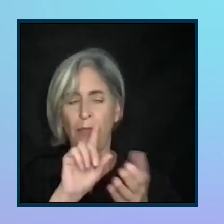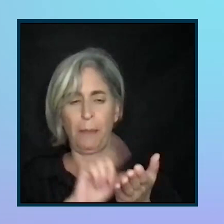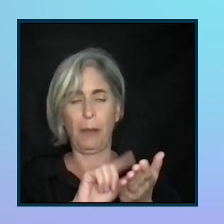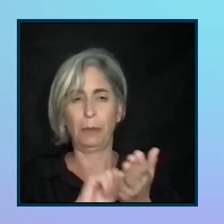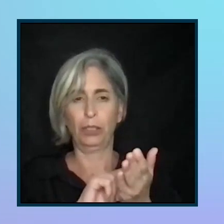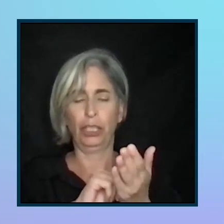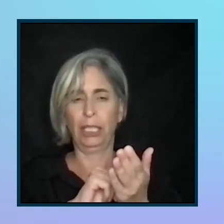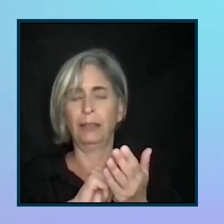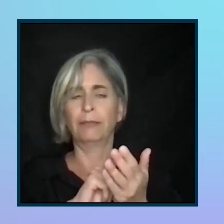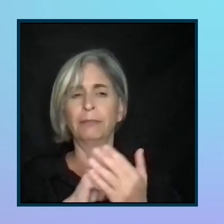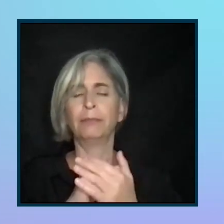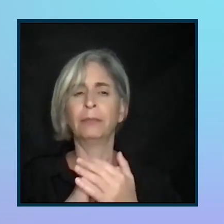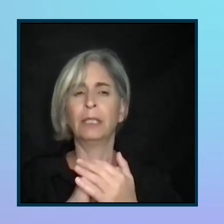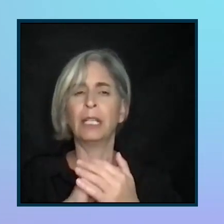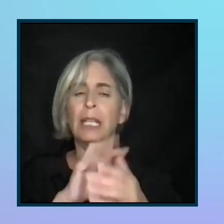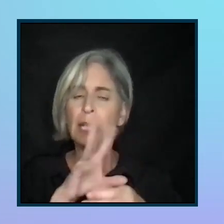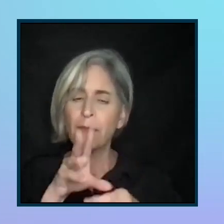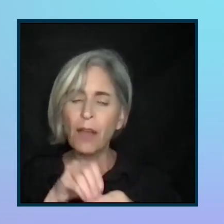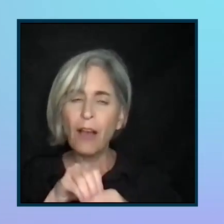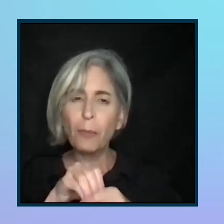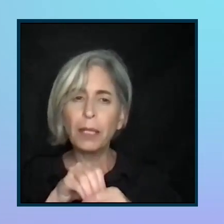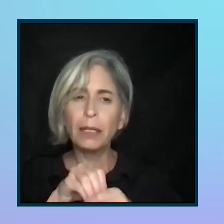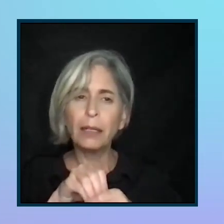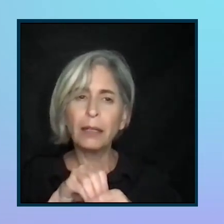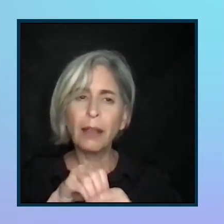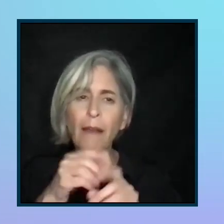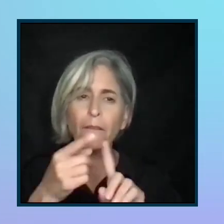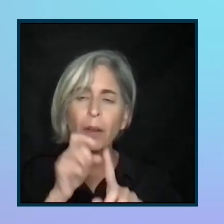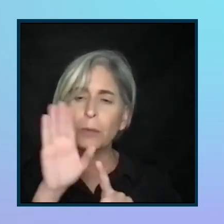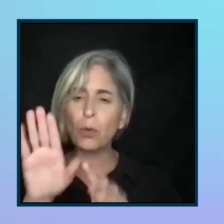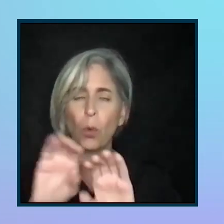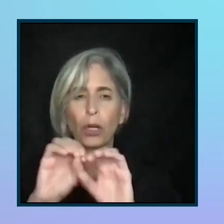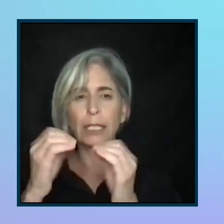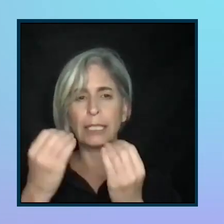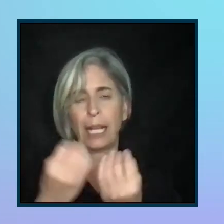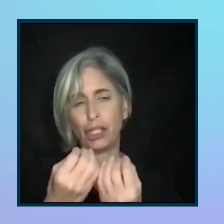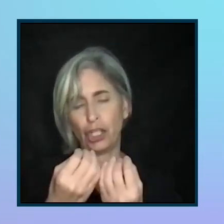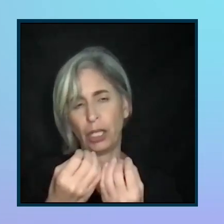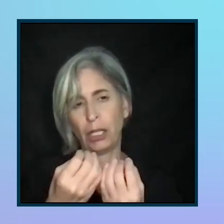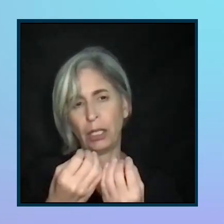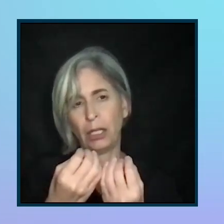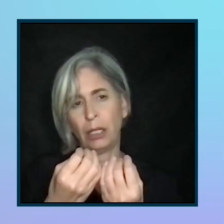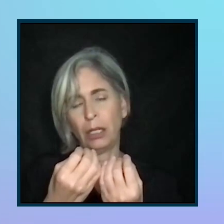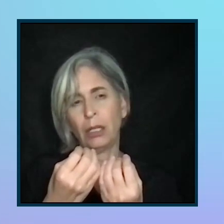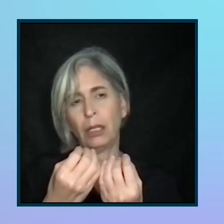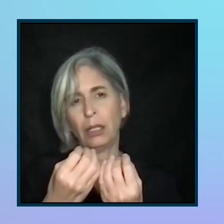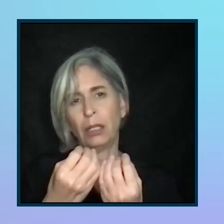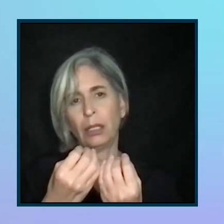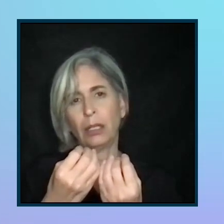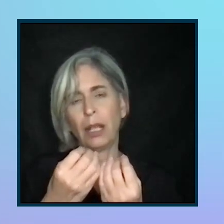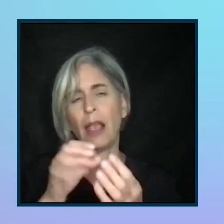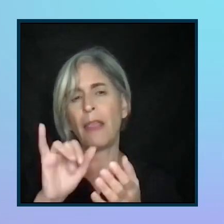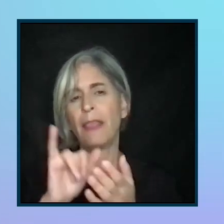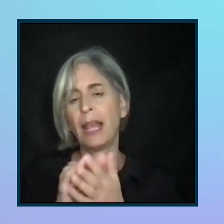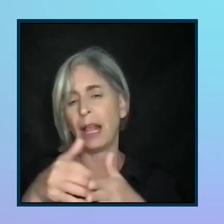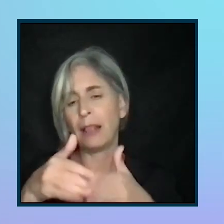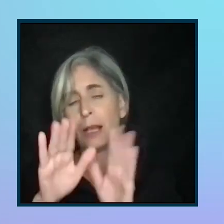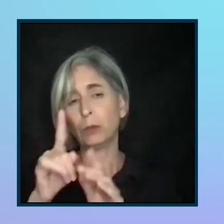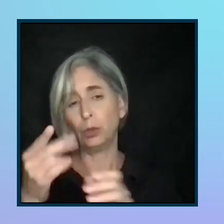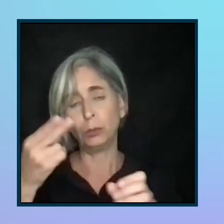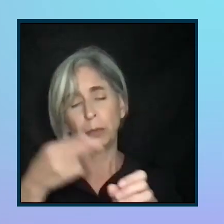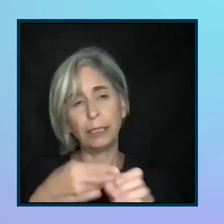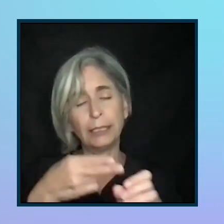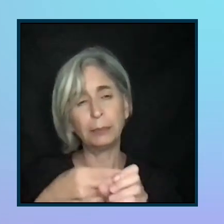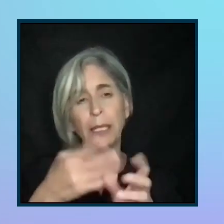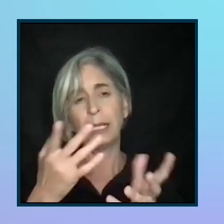sector. Getting involved from your organization with outfits like NISA allows you to participate in helping